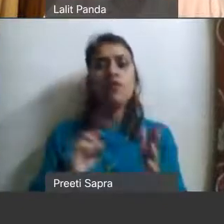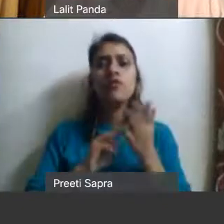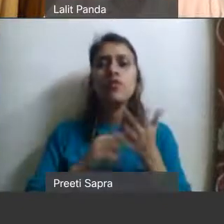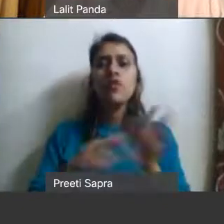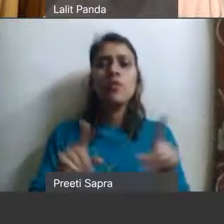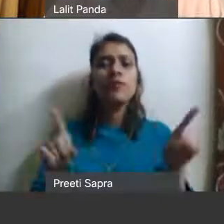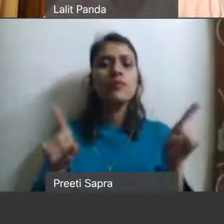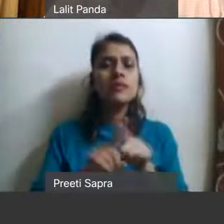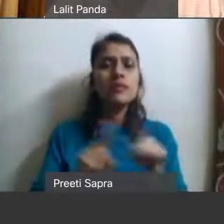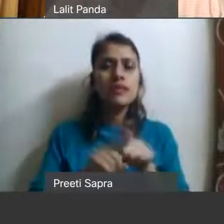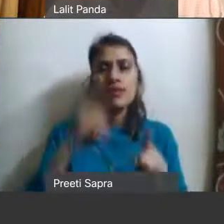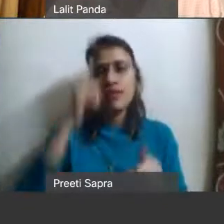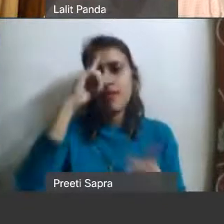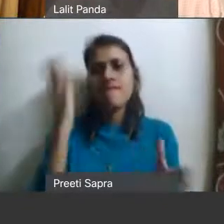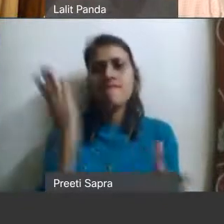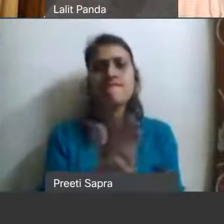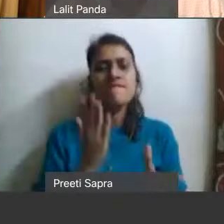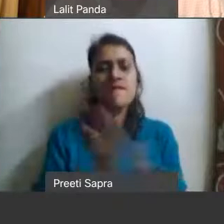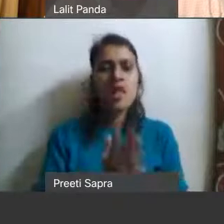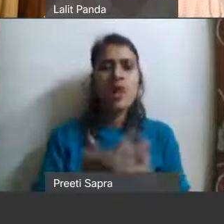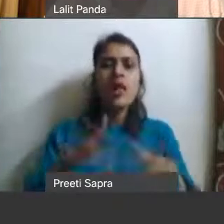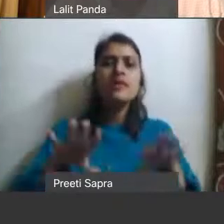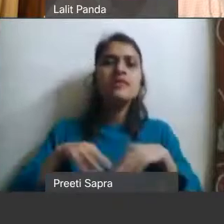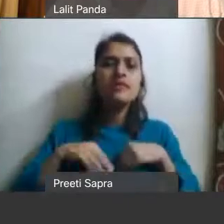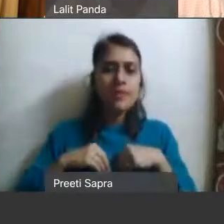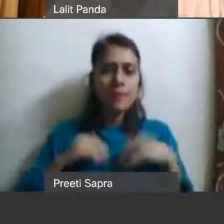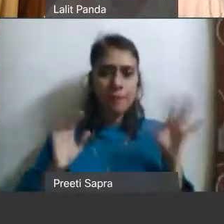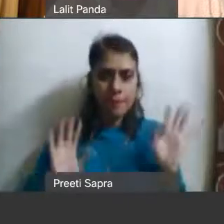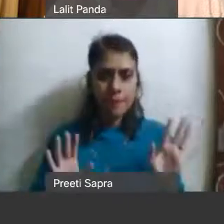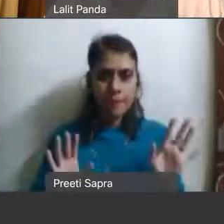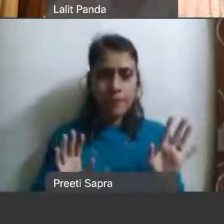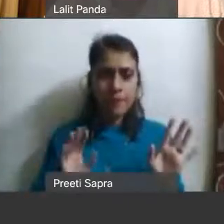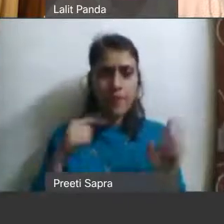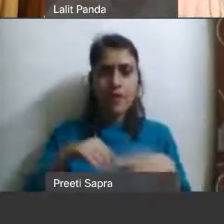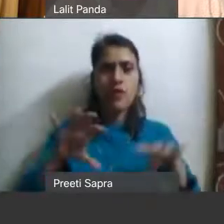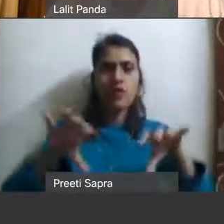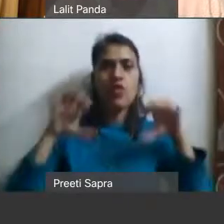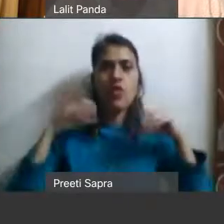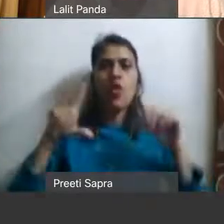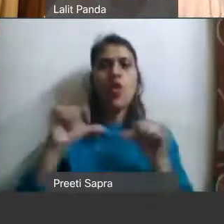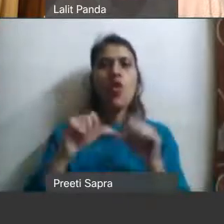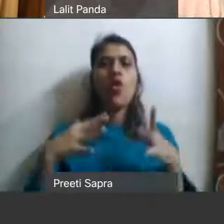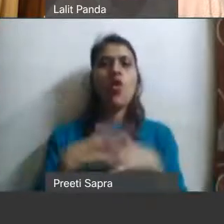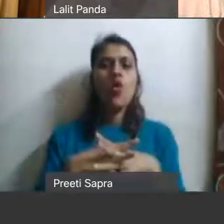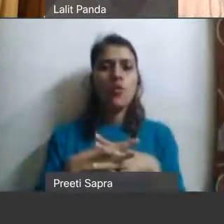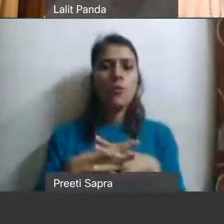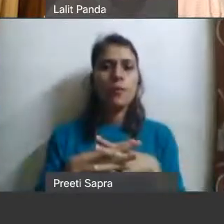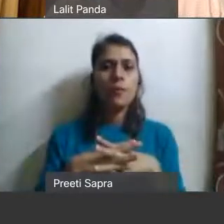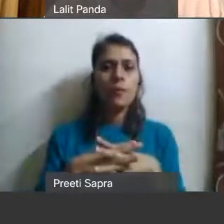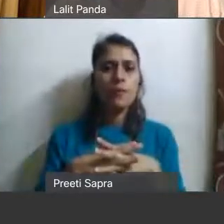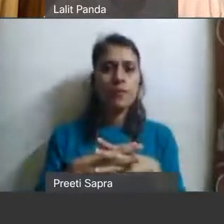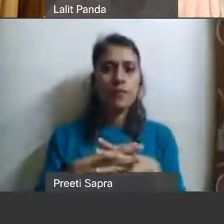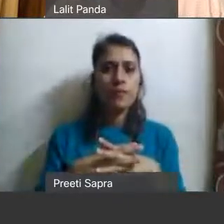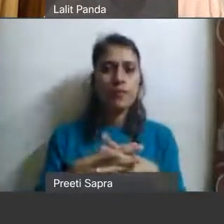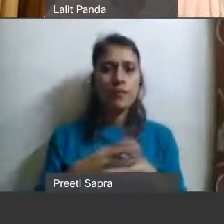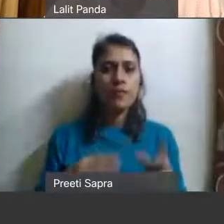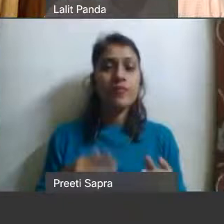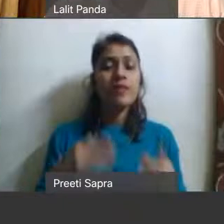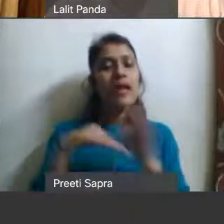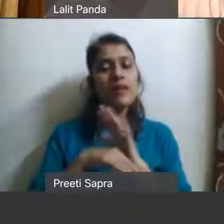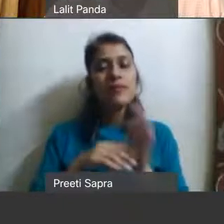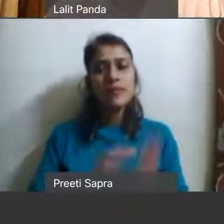commonsensical stereotypes are unacceptable in constitutional law. And this is precisely also why in the Anujkar case,